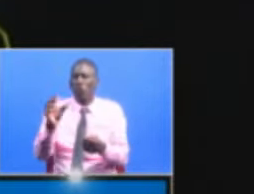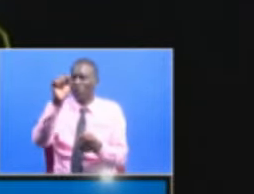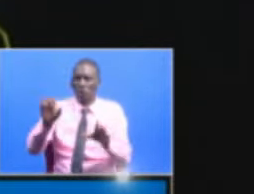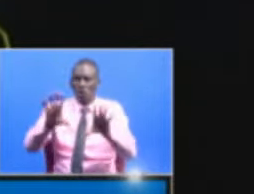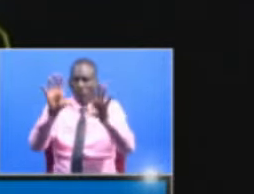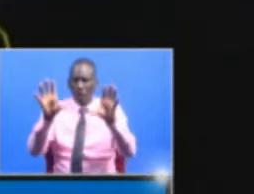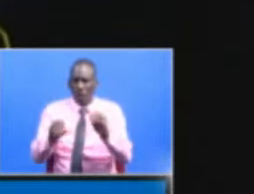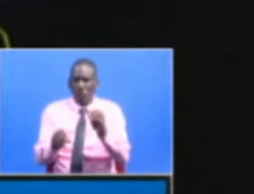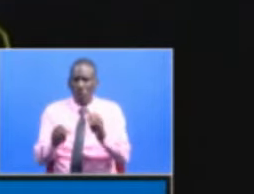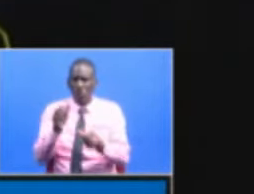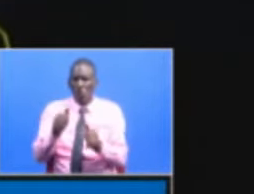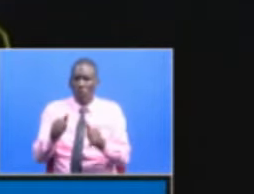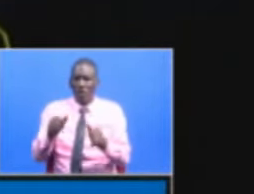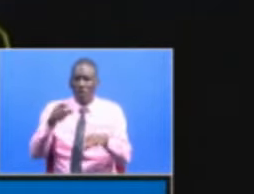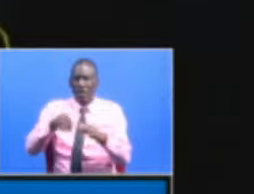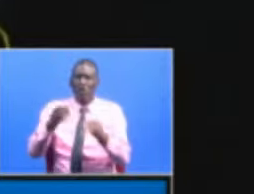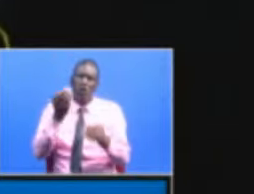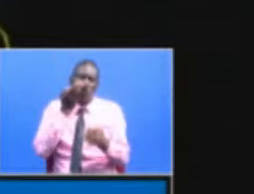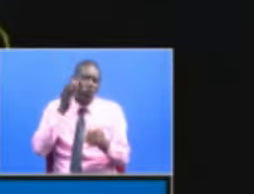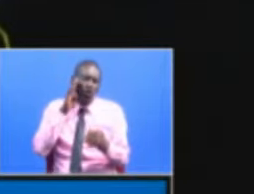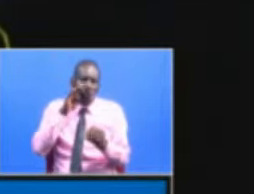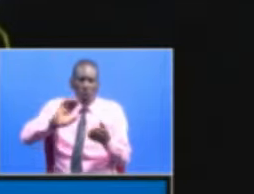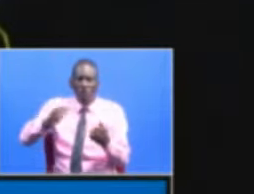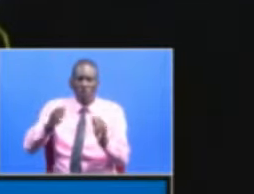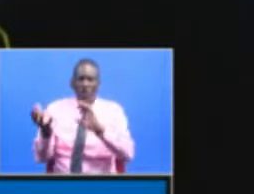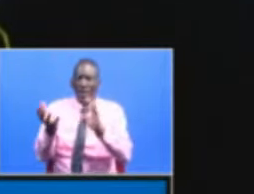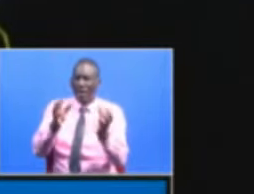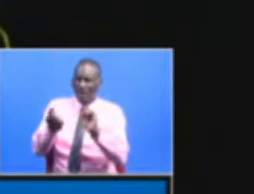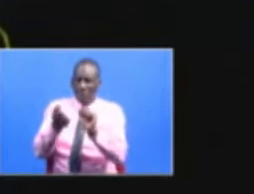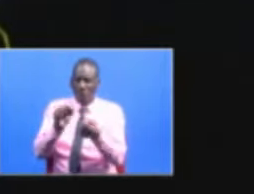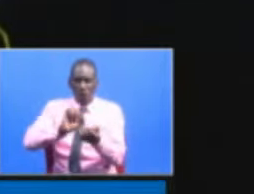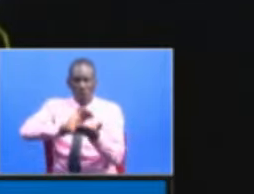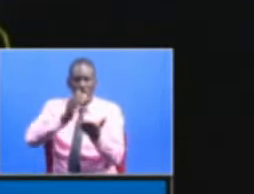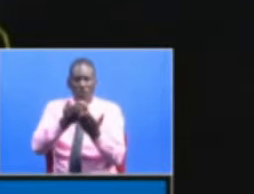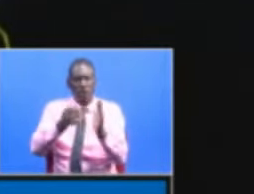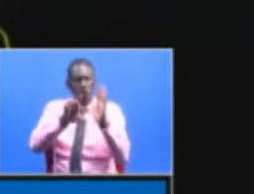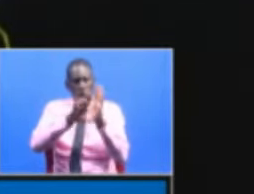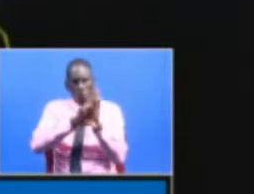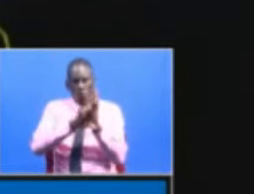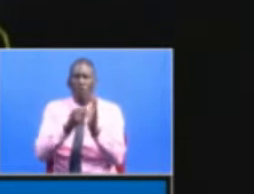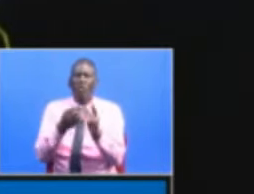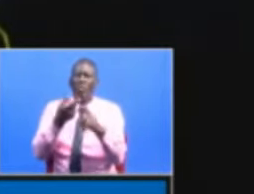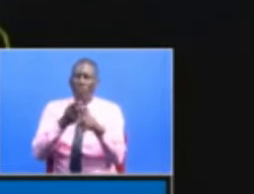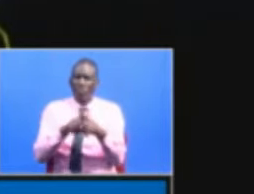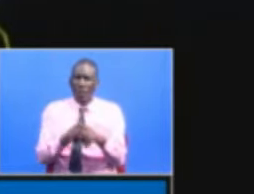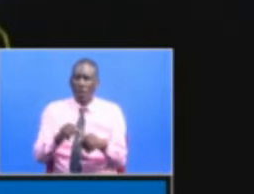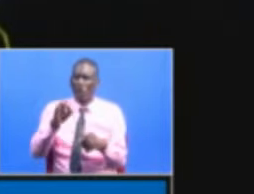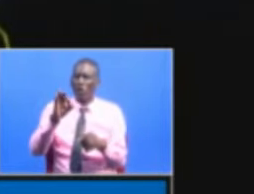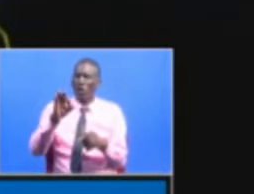is enshrined in the Isiolo County Climate Change Fund Act. And then the FLOCA